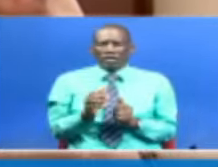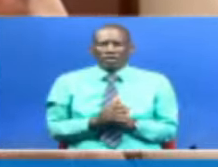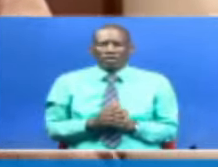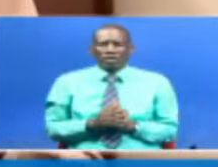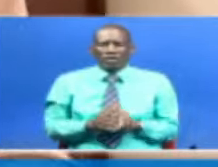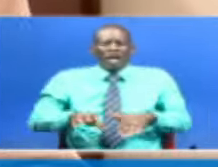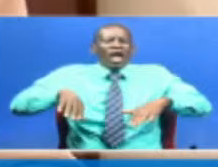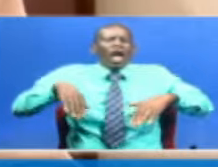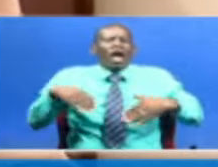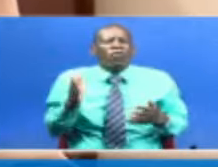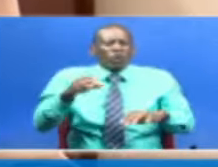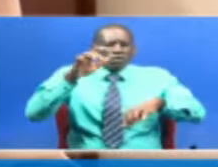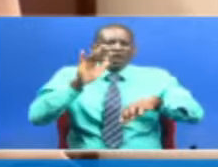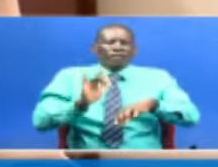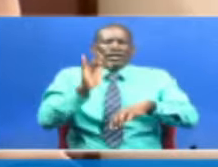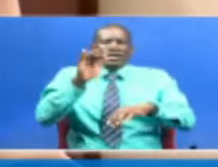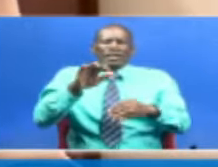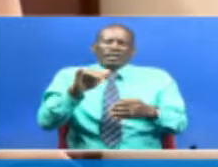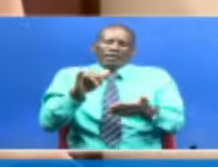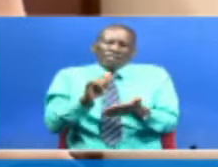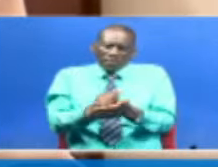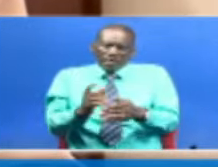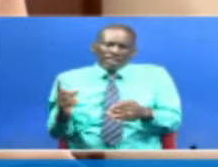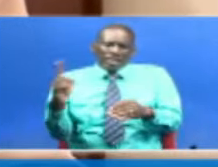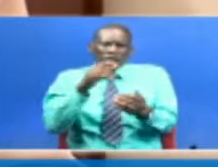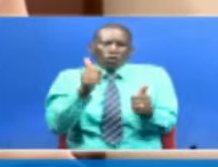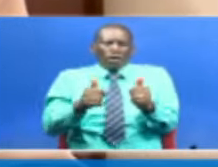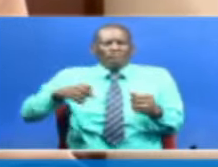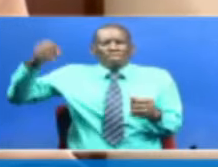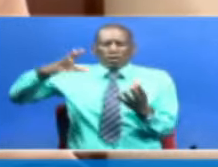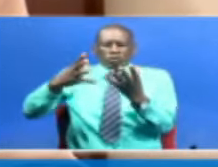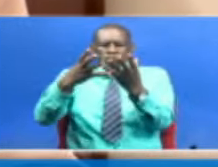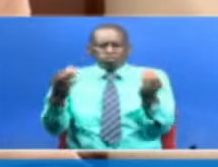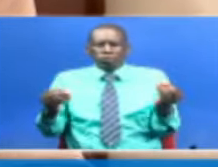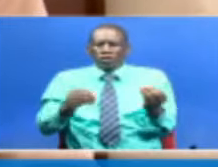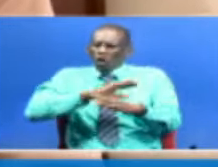were you affected by that blackout as manufacturers?